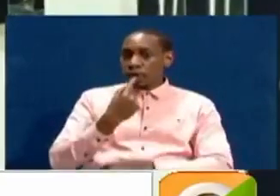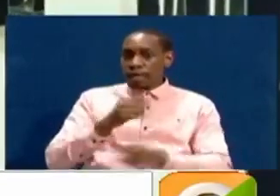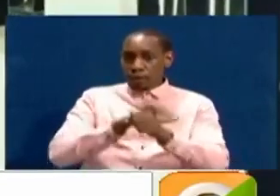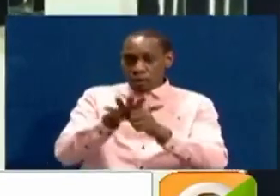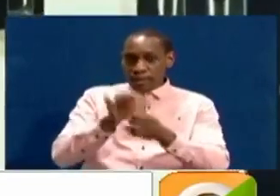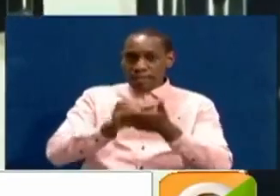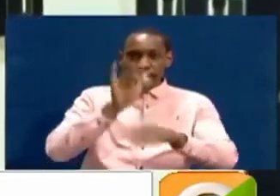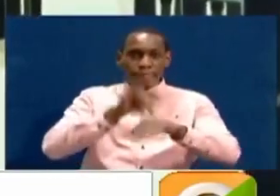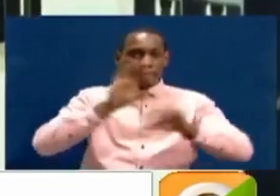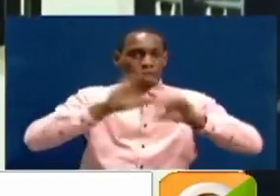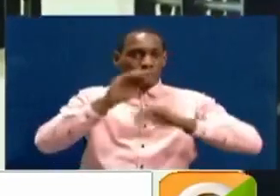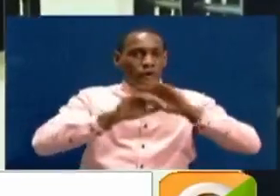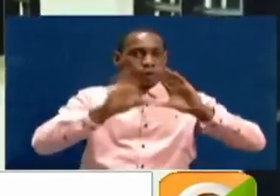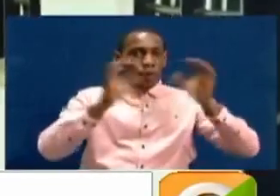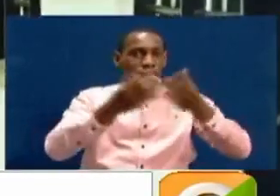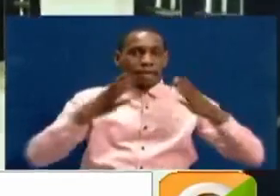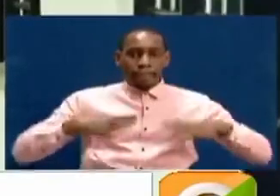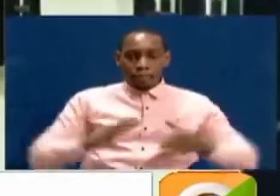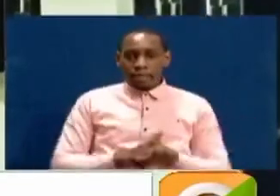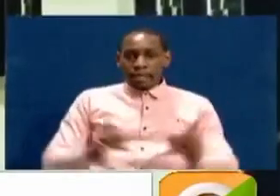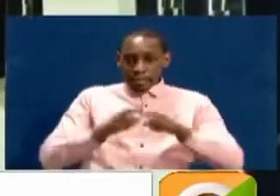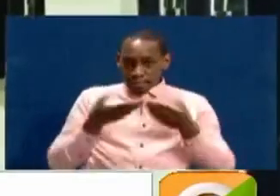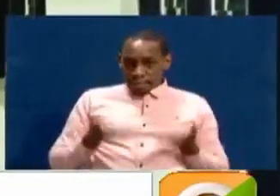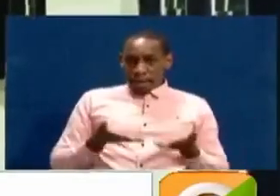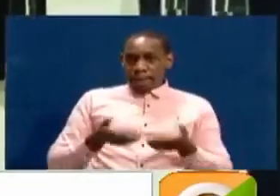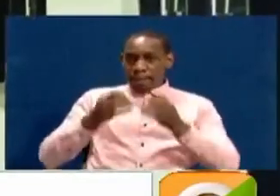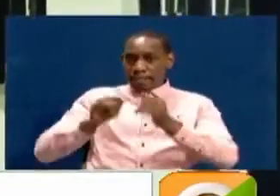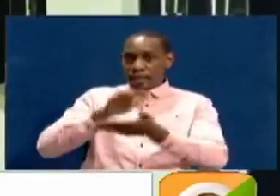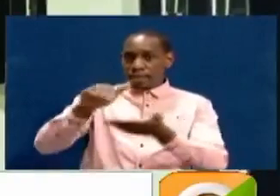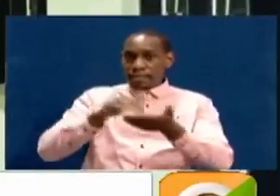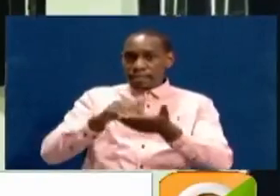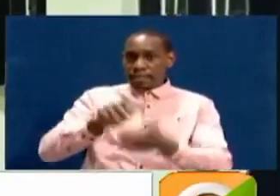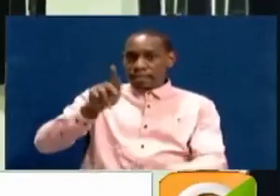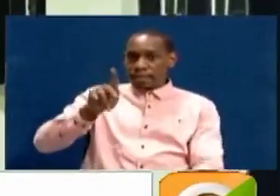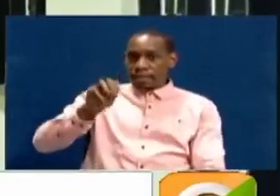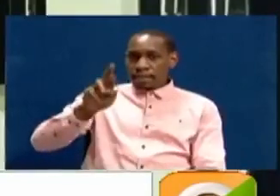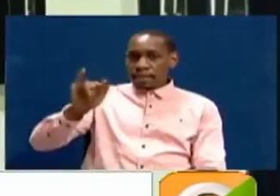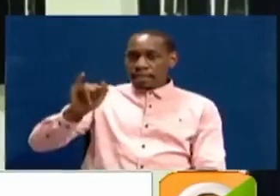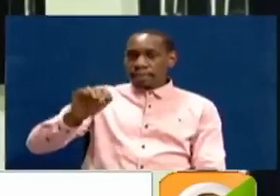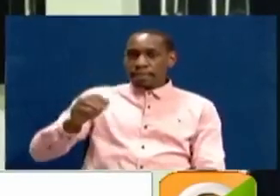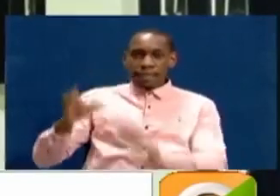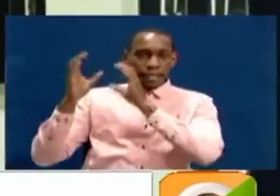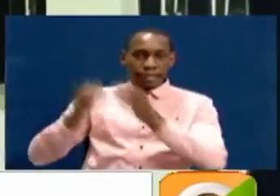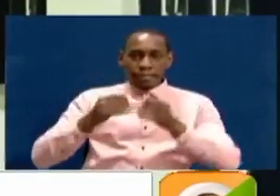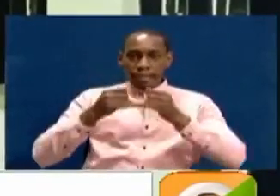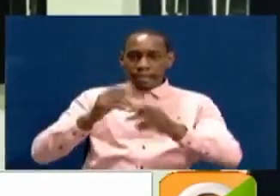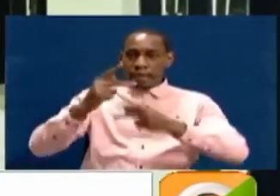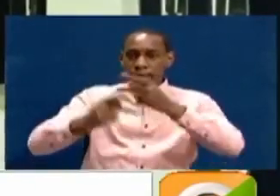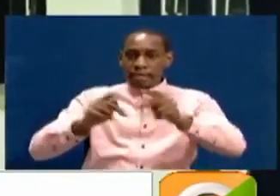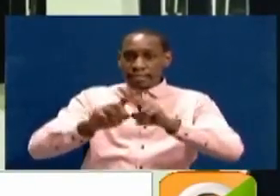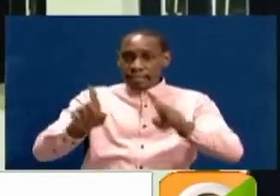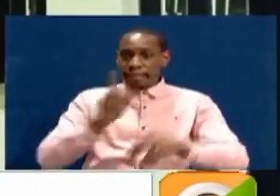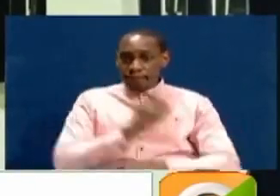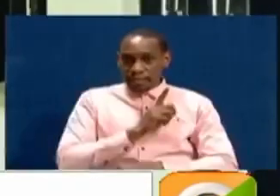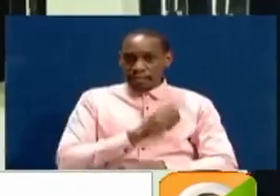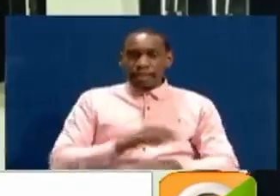havoc to the entire global population. And here at the trial center at KEMRI, Kilifi, the trial process has just